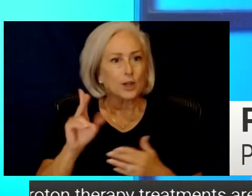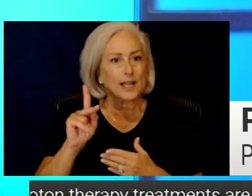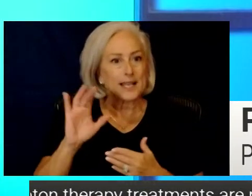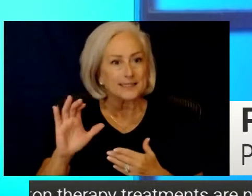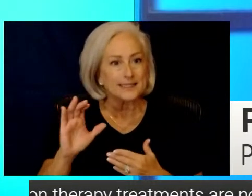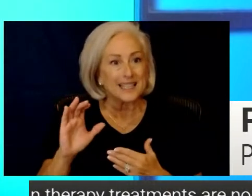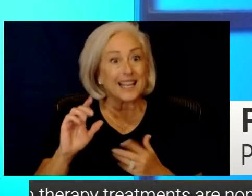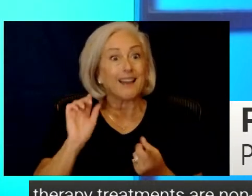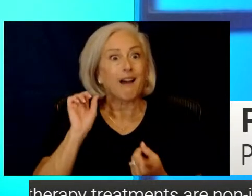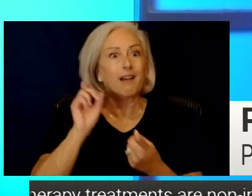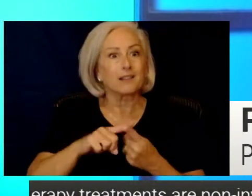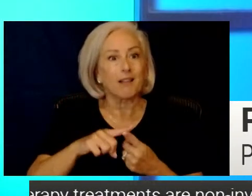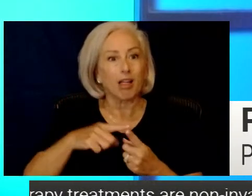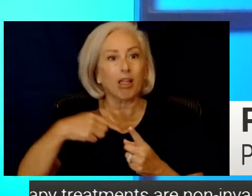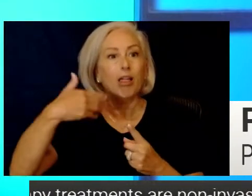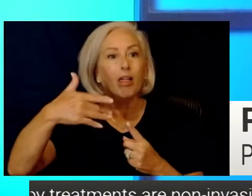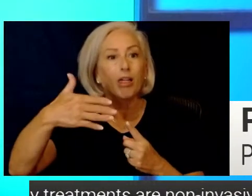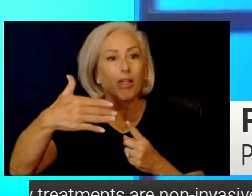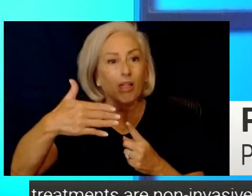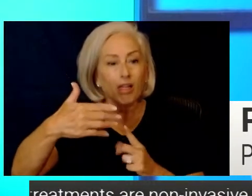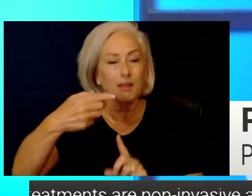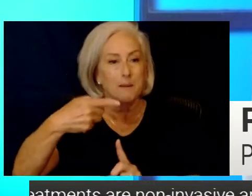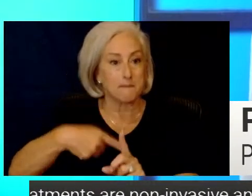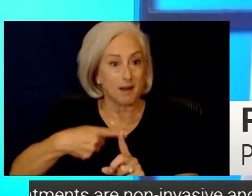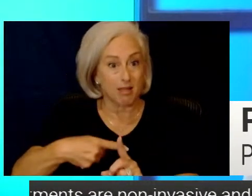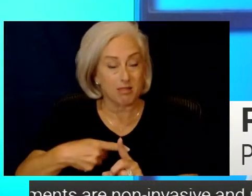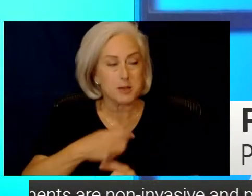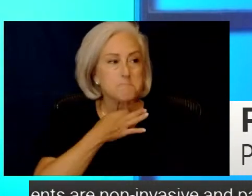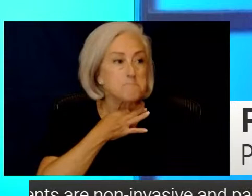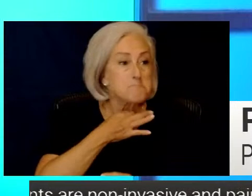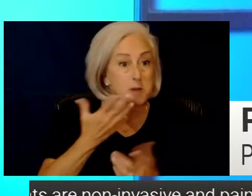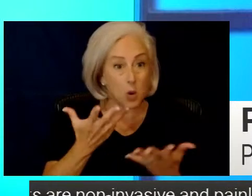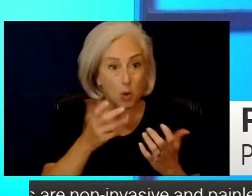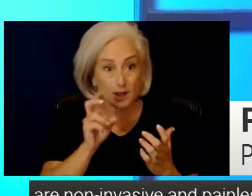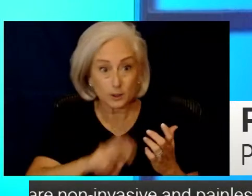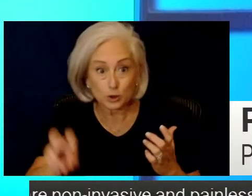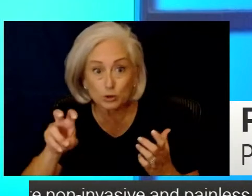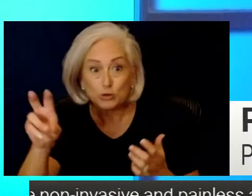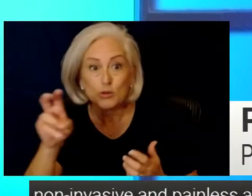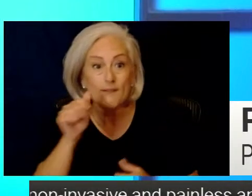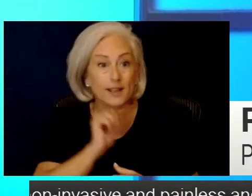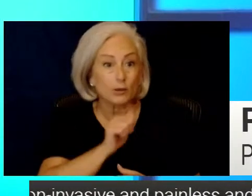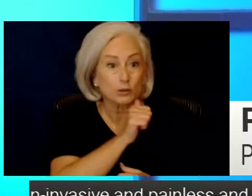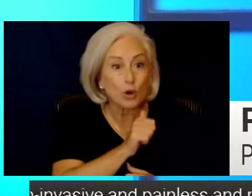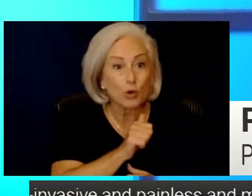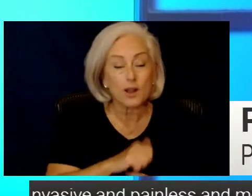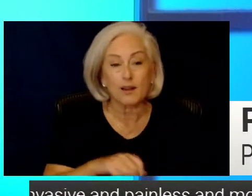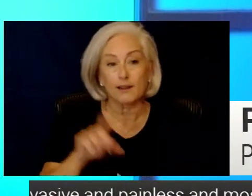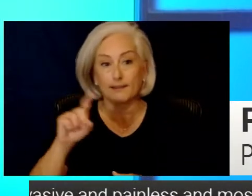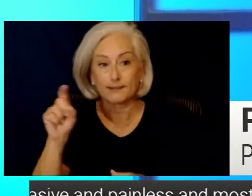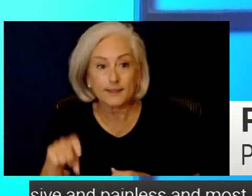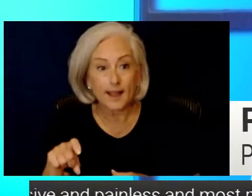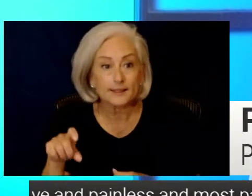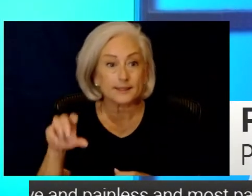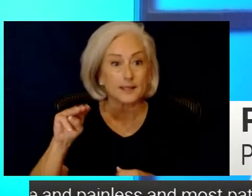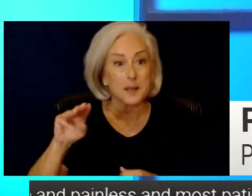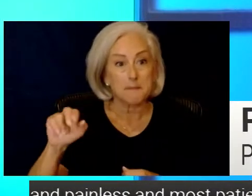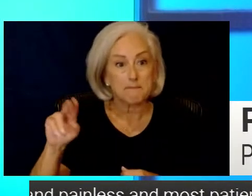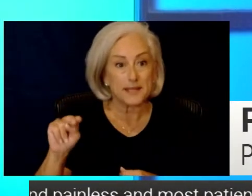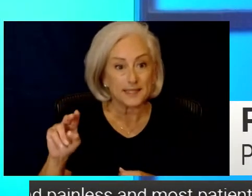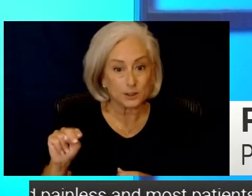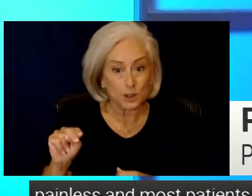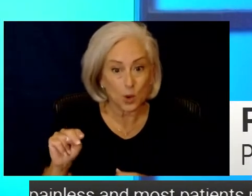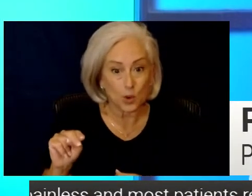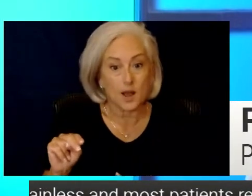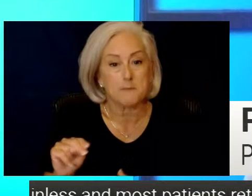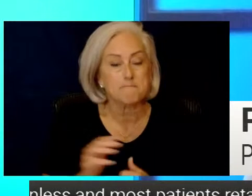have protons. Are you able to go to Arizona or Texas or Minnesota? Now, because it's a benign tumor, there actually is the opportunity